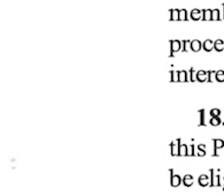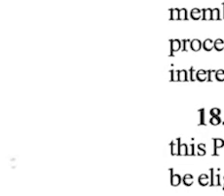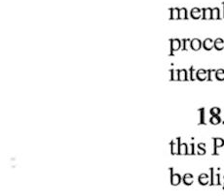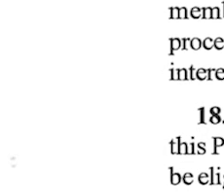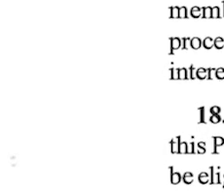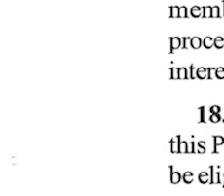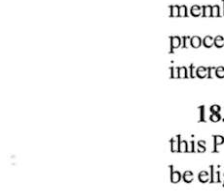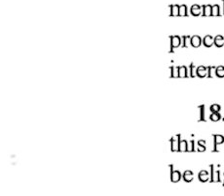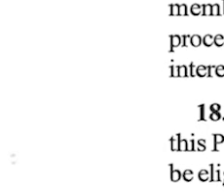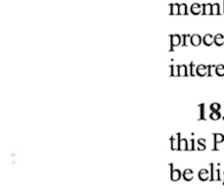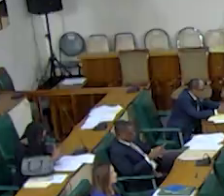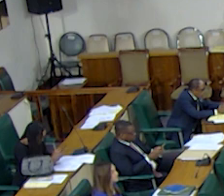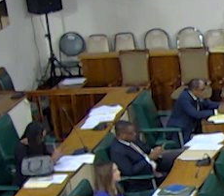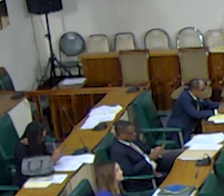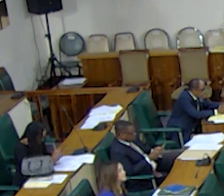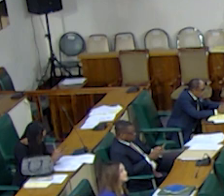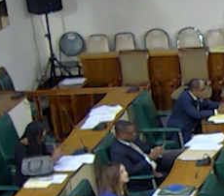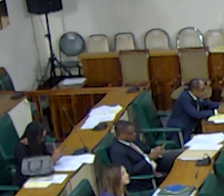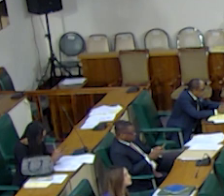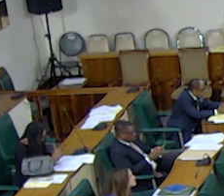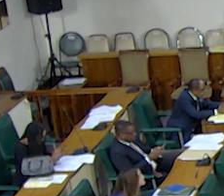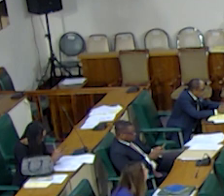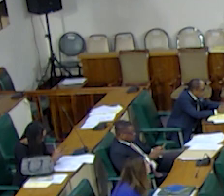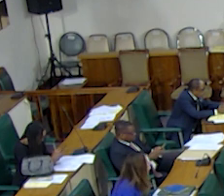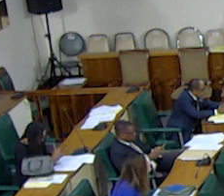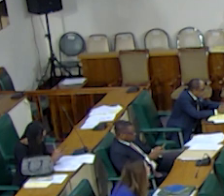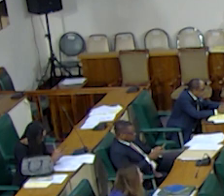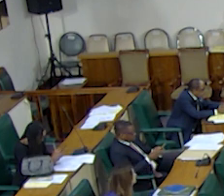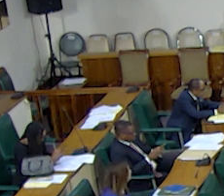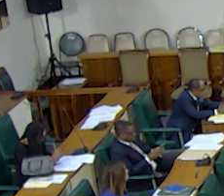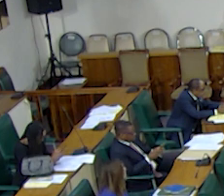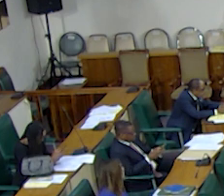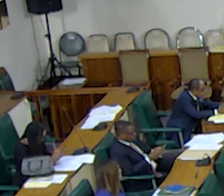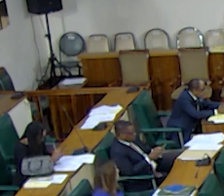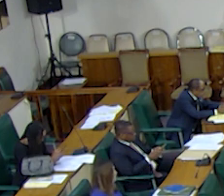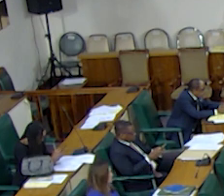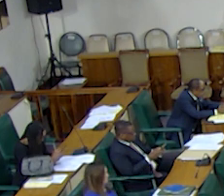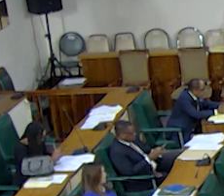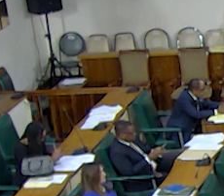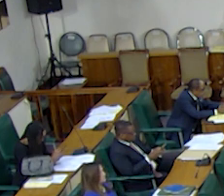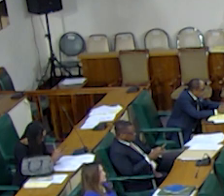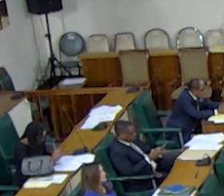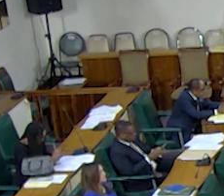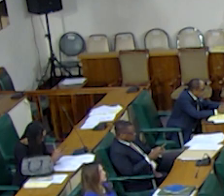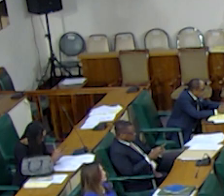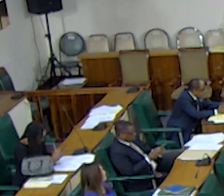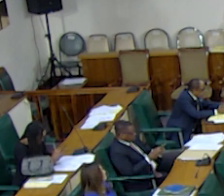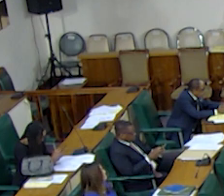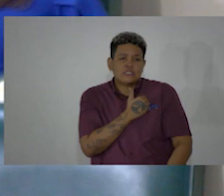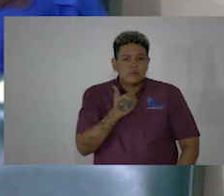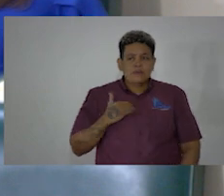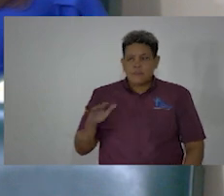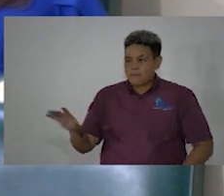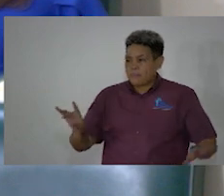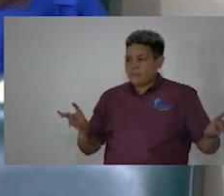administering penalties to offenders. Minister Grange says the members will be announced once cabinet has indicated its